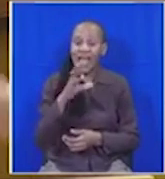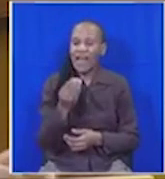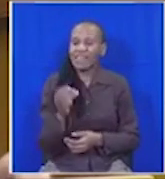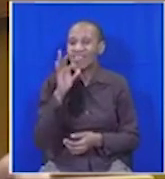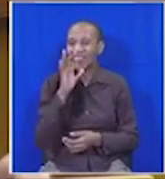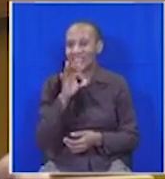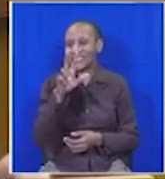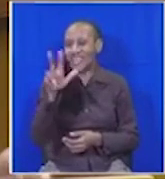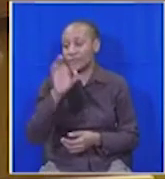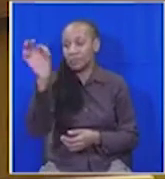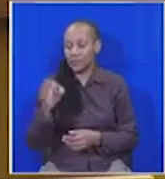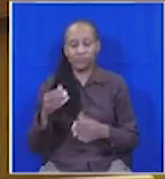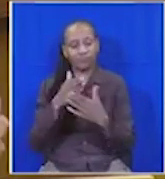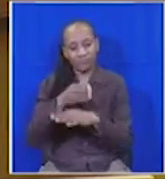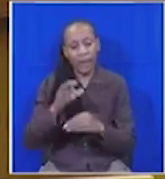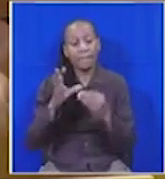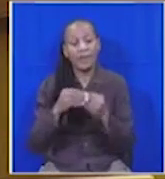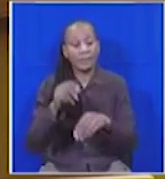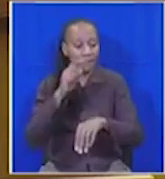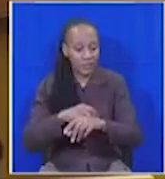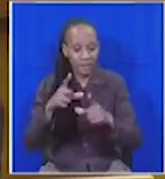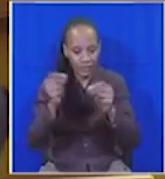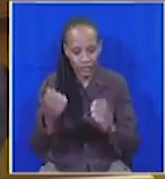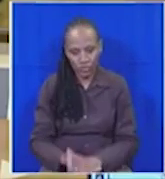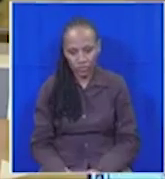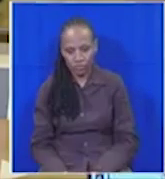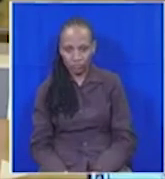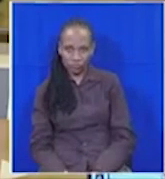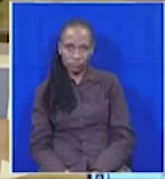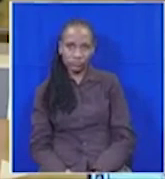has 38% in the Western Cape. Your time so has please, expired. don't dictate to us. Thank you.